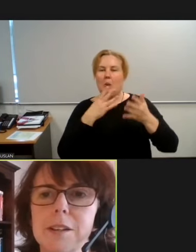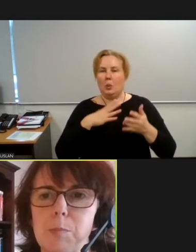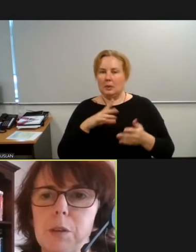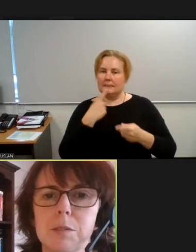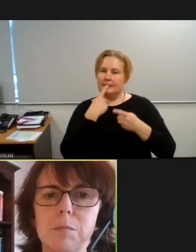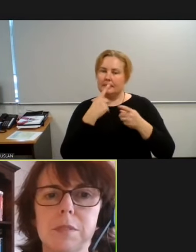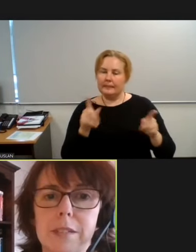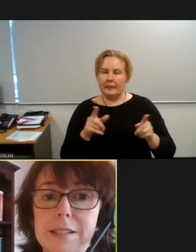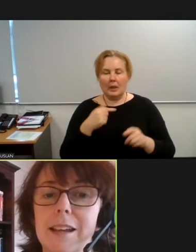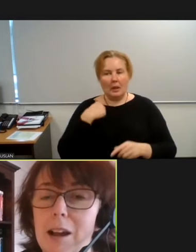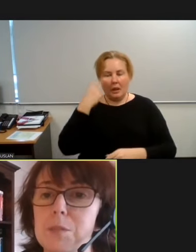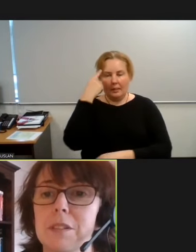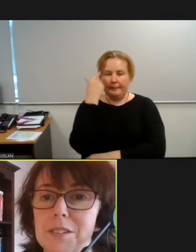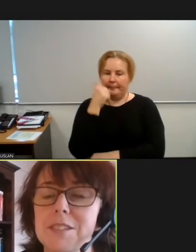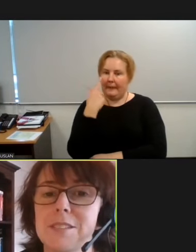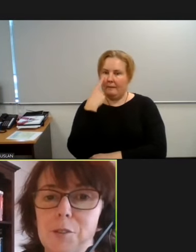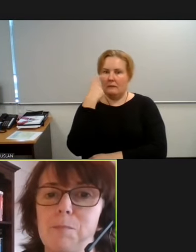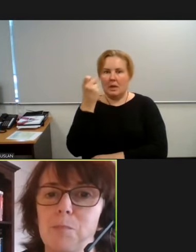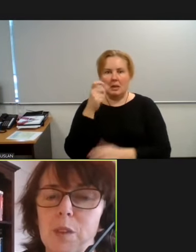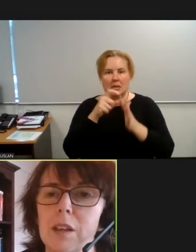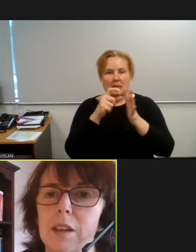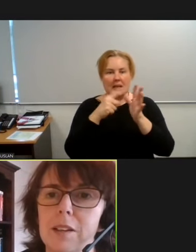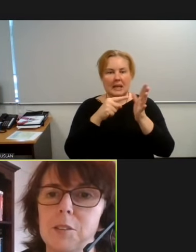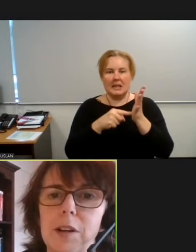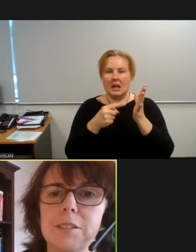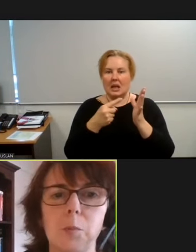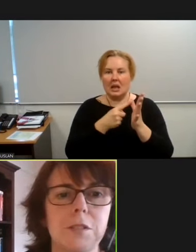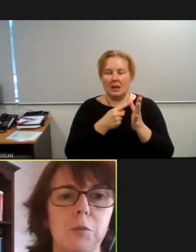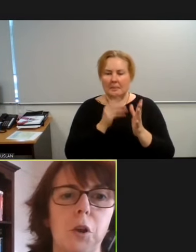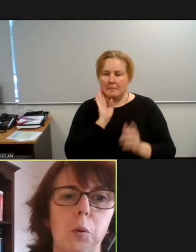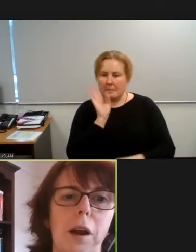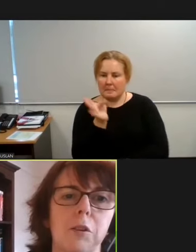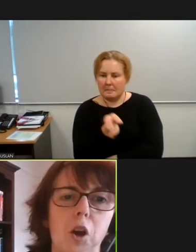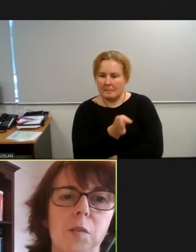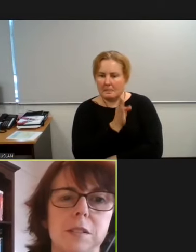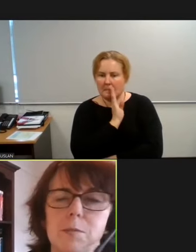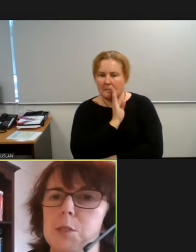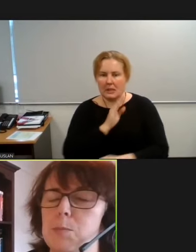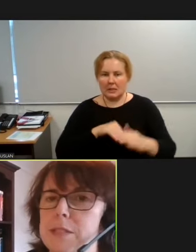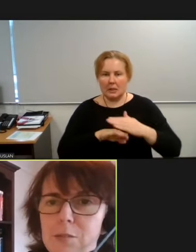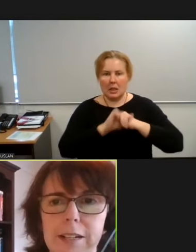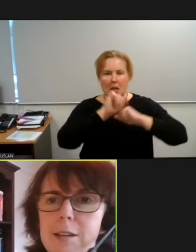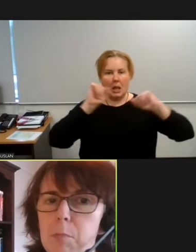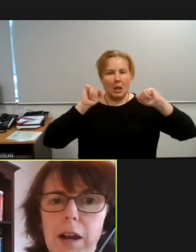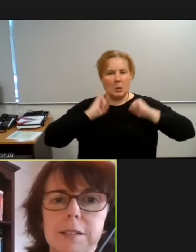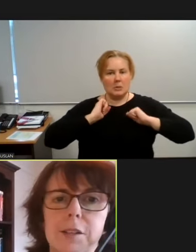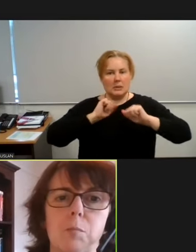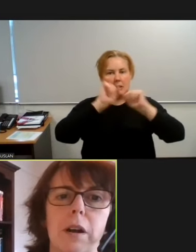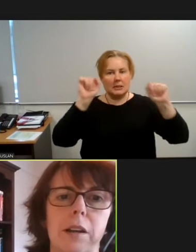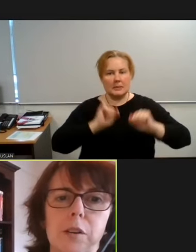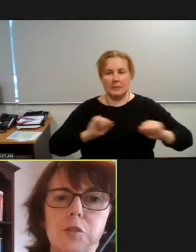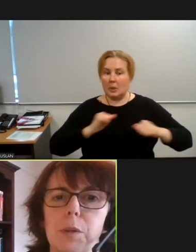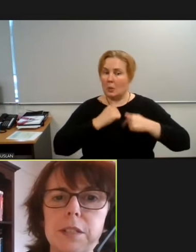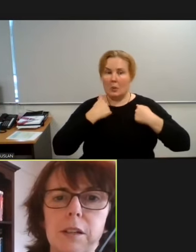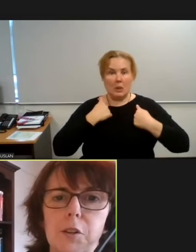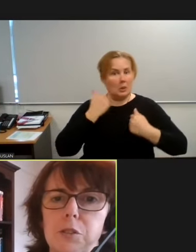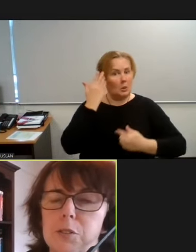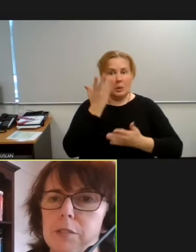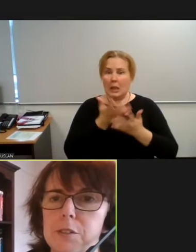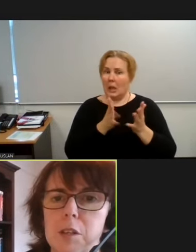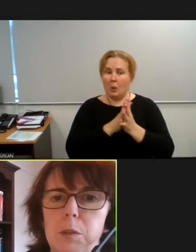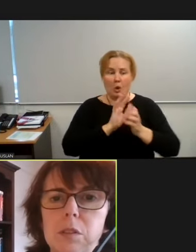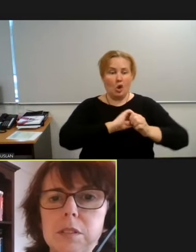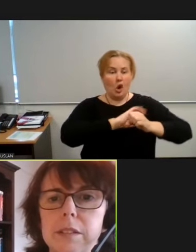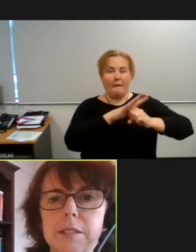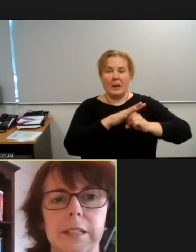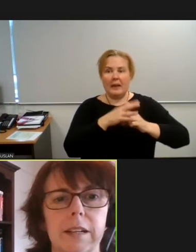I think, exposed some data gaps in our system. Yeah. The fact that we don't know how COVID is specifically impacting on migrant or multicultural or